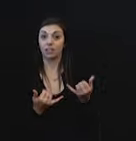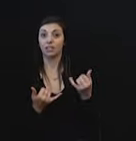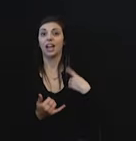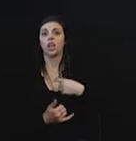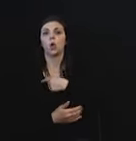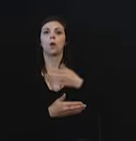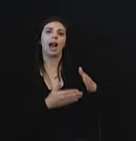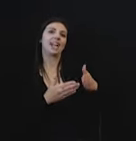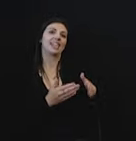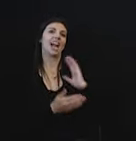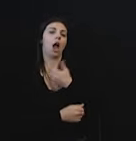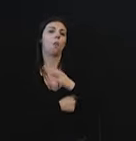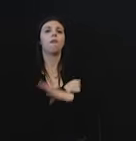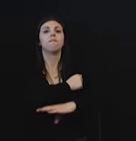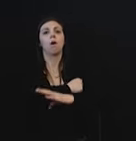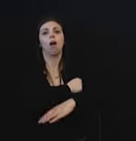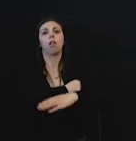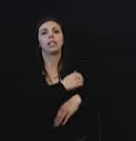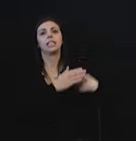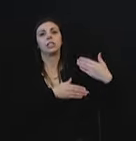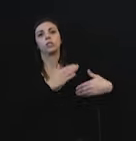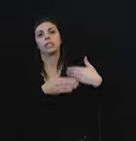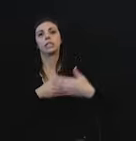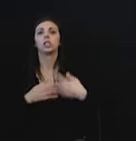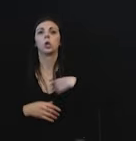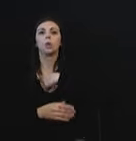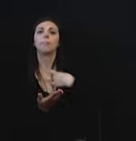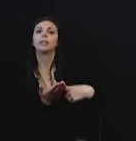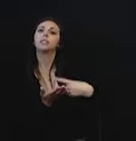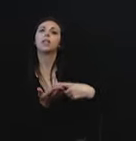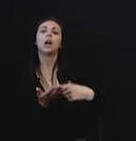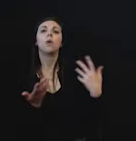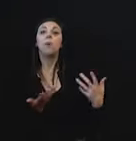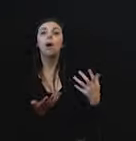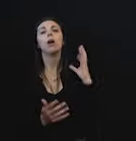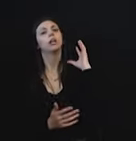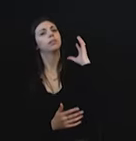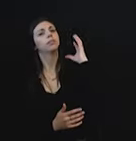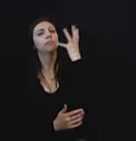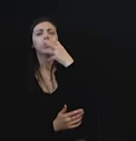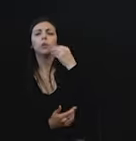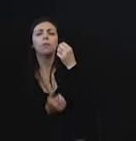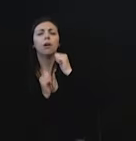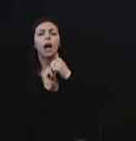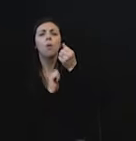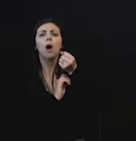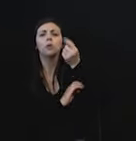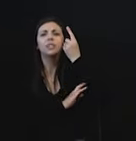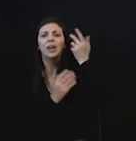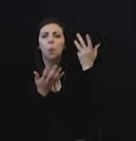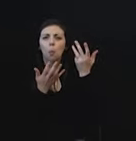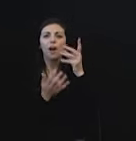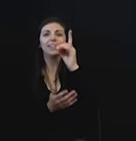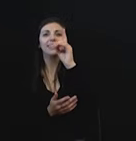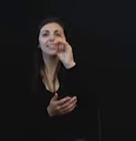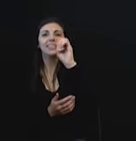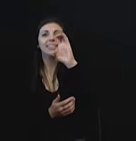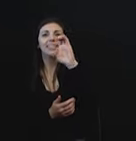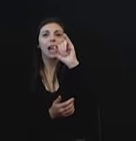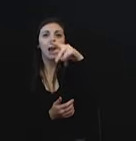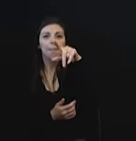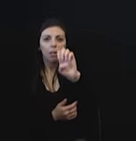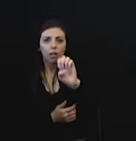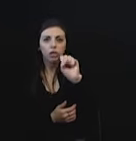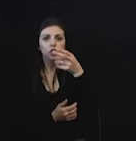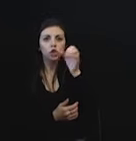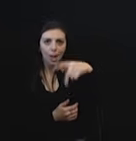our follow series as we've been talking about the beautiful understanding of what discipleship is. And I don't know